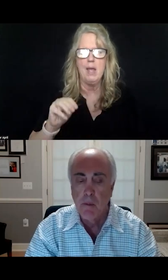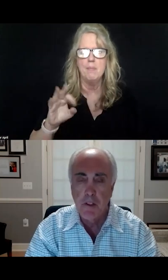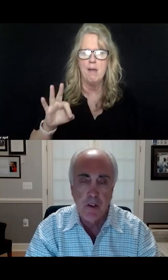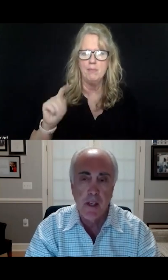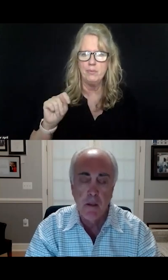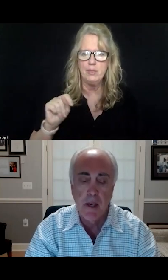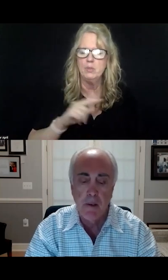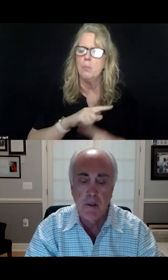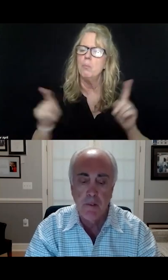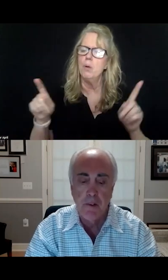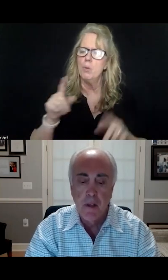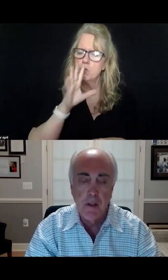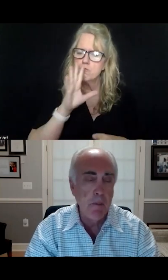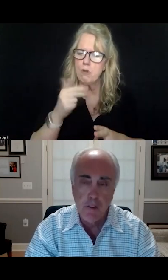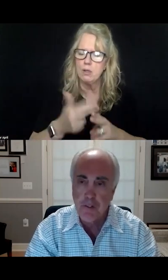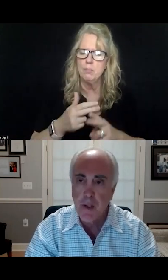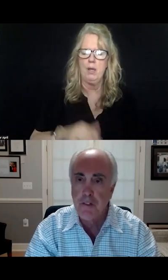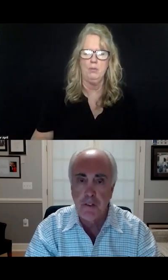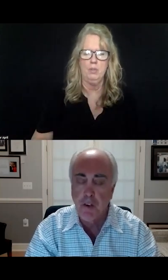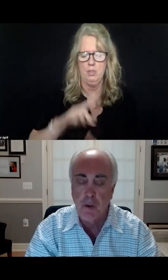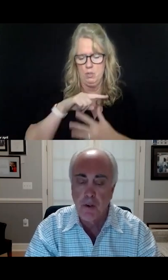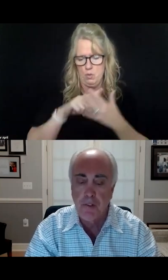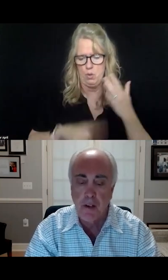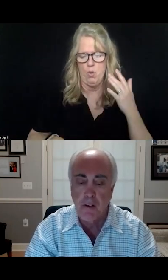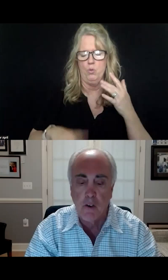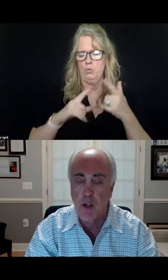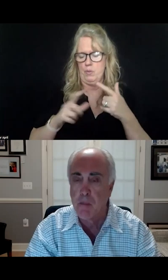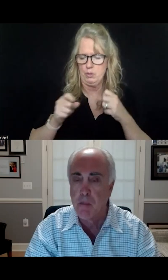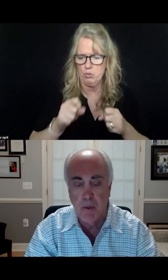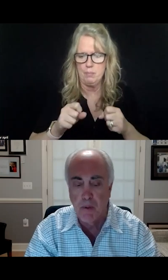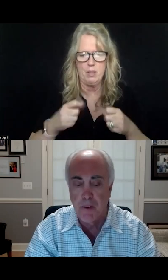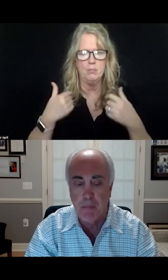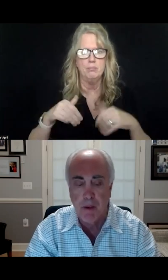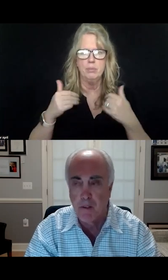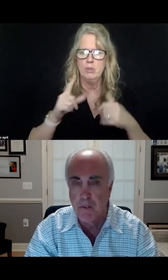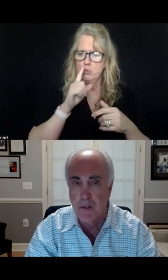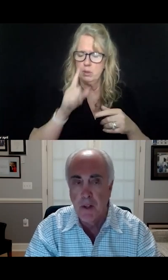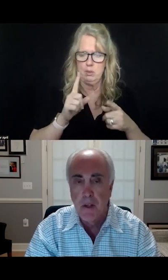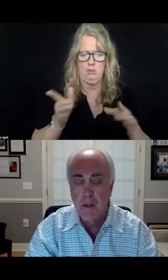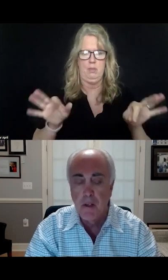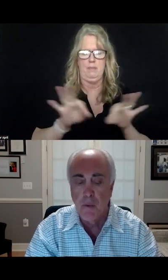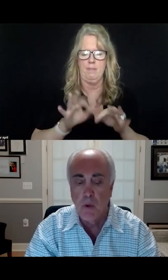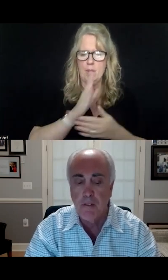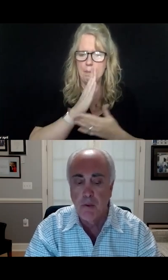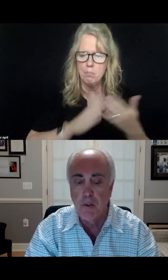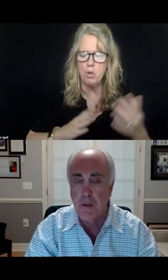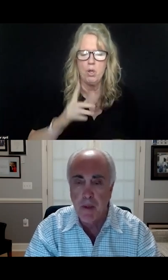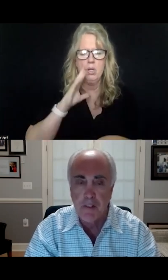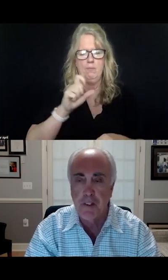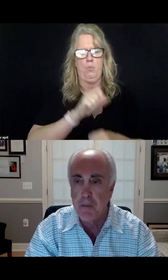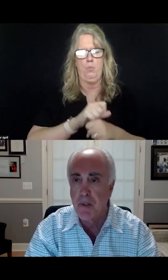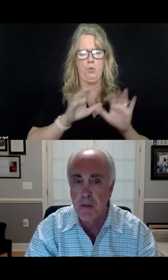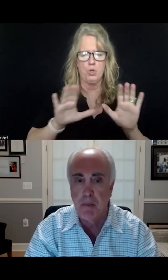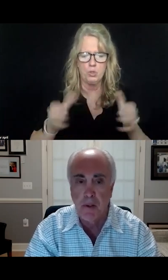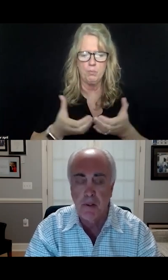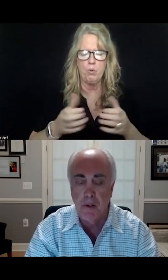What we're really talking about is, those strategies, of course, are incredibly important as part of the workforce